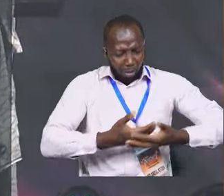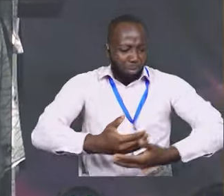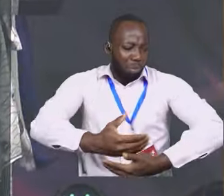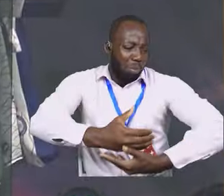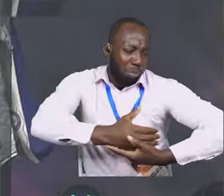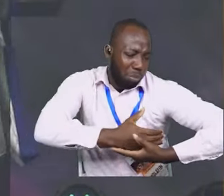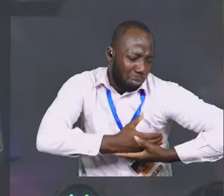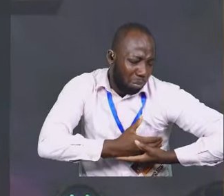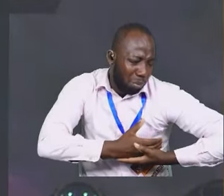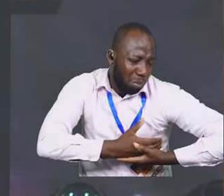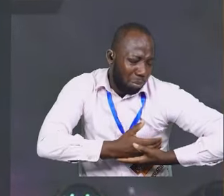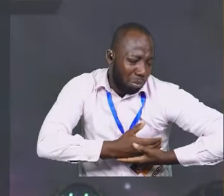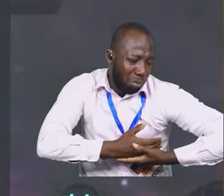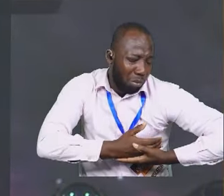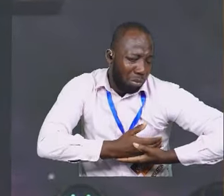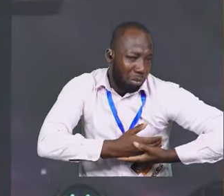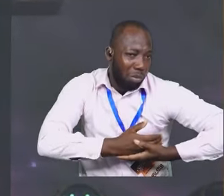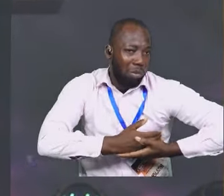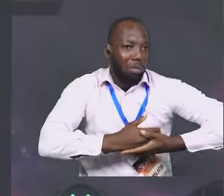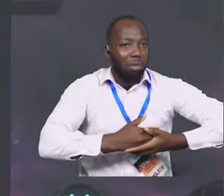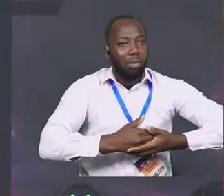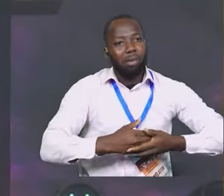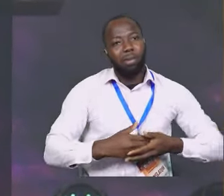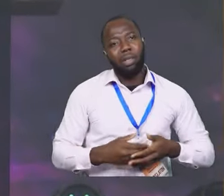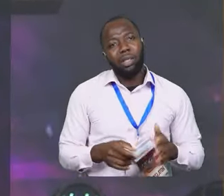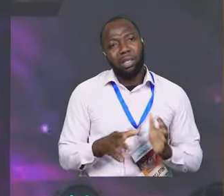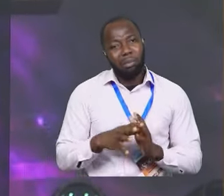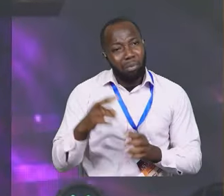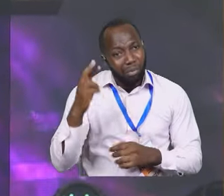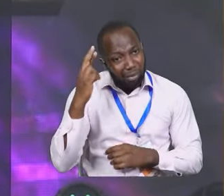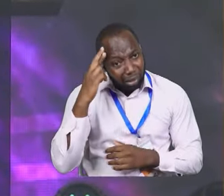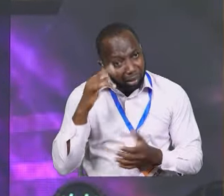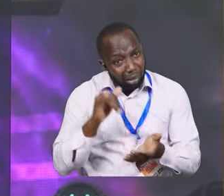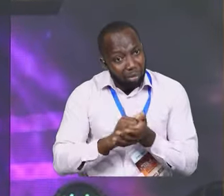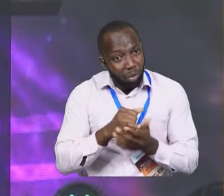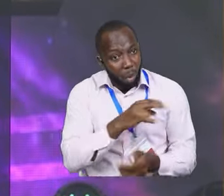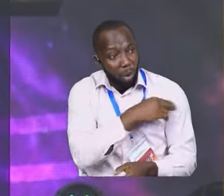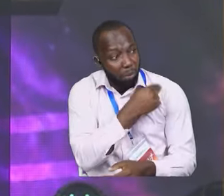I picked the child onto my chest.